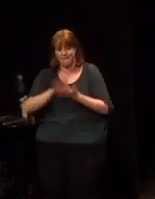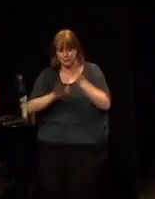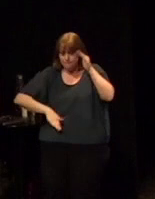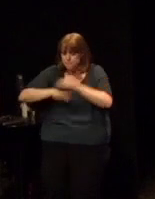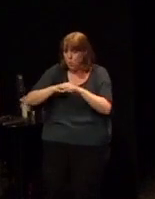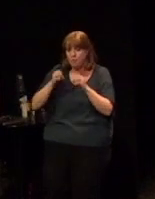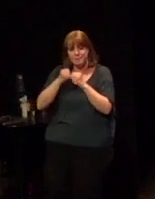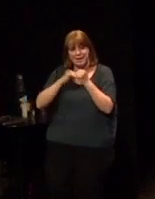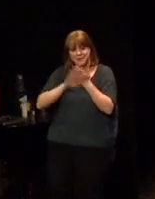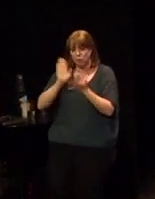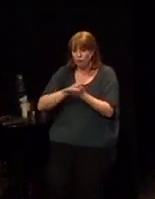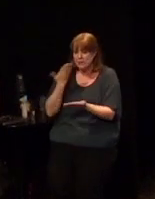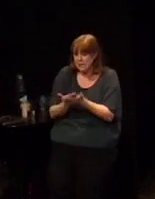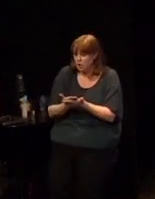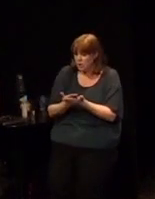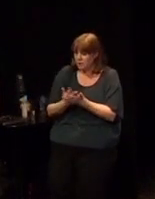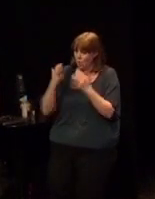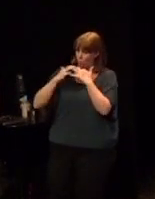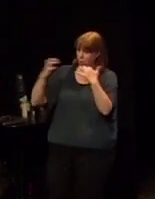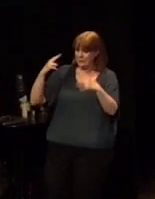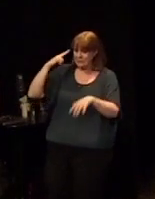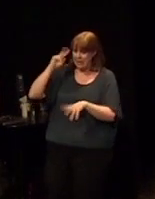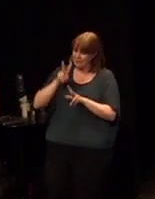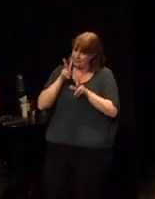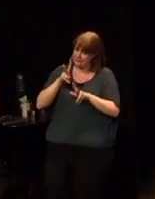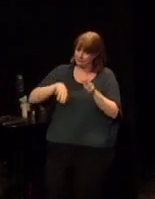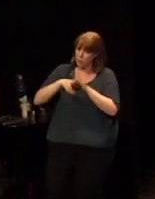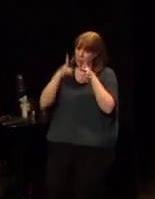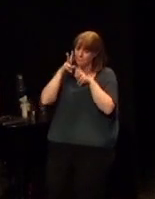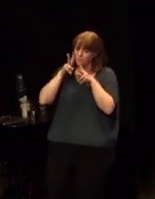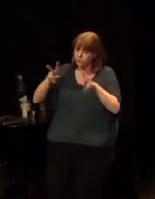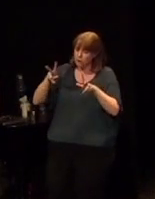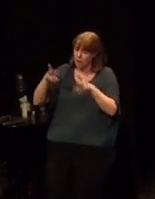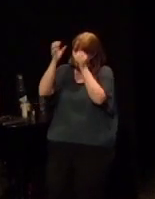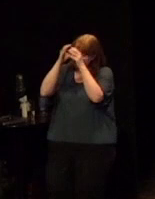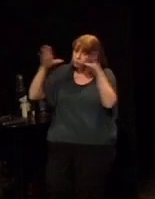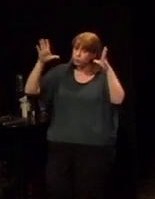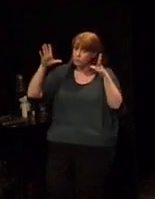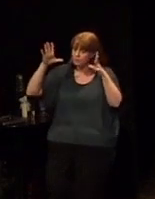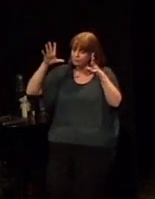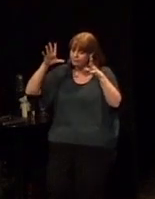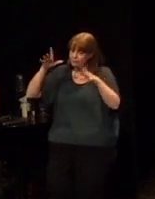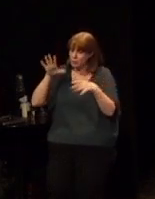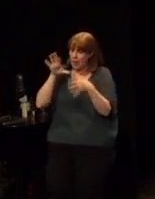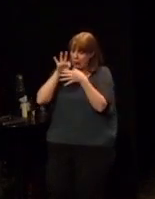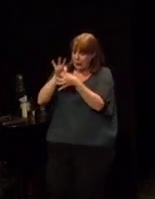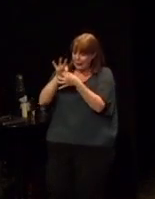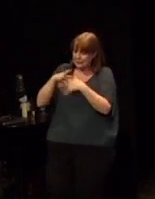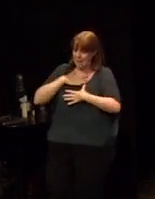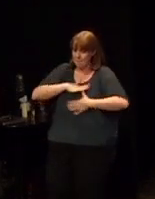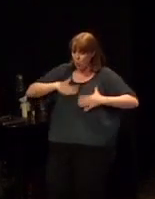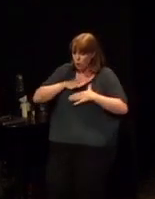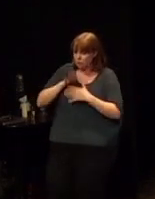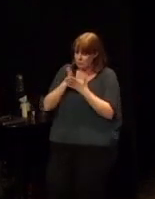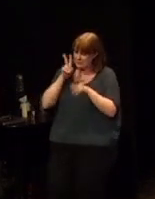the deaf audience to get the visual image of what is being said, to hit that same emotional high, to see the